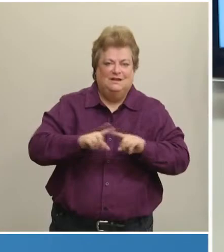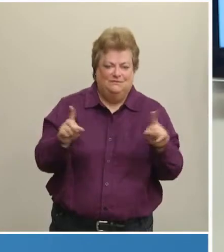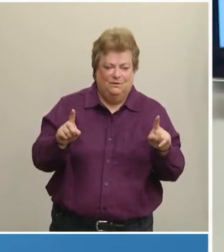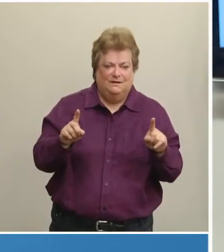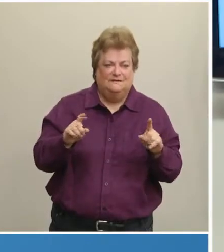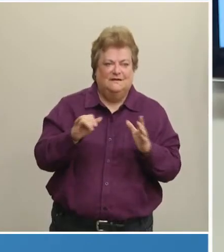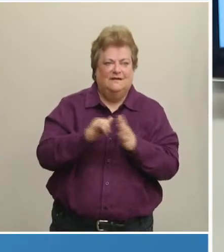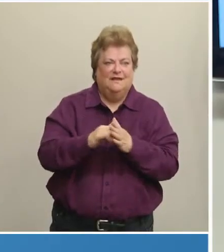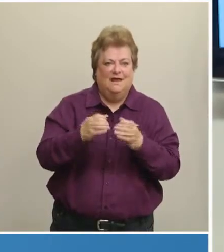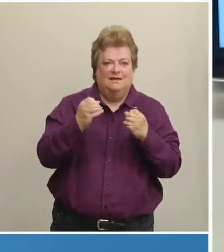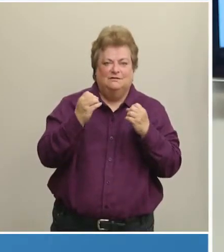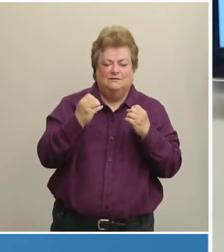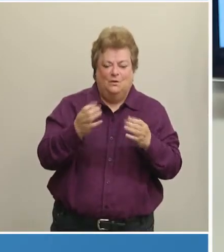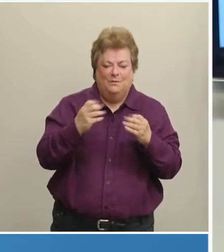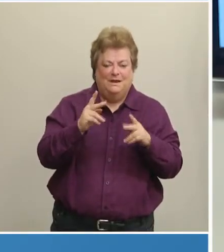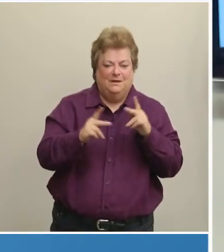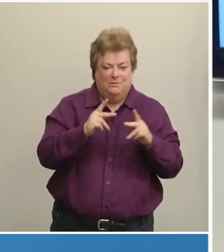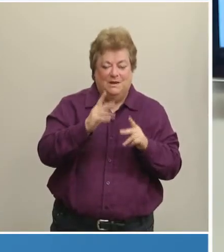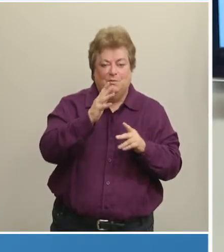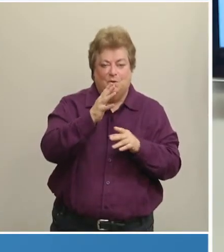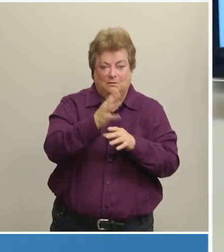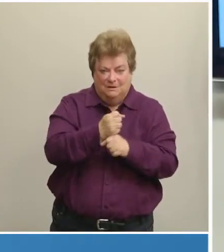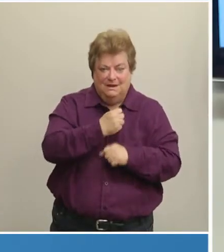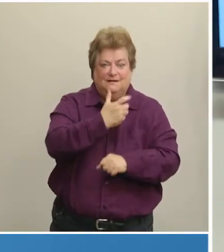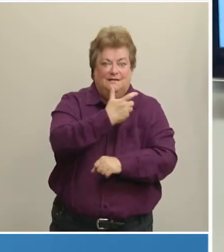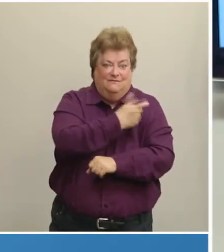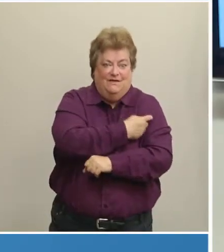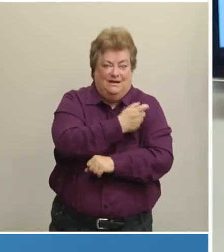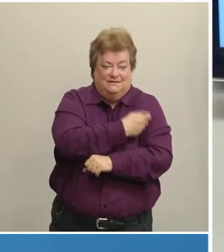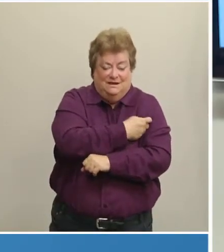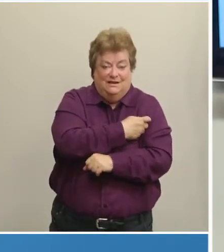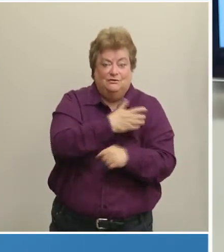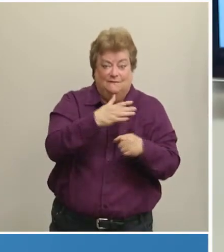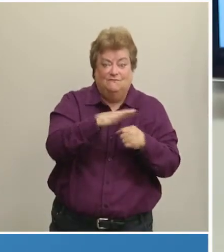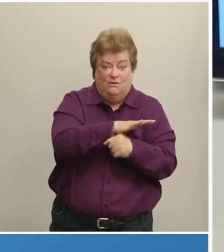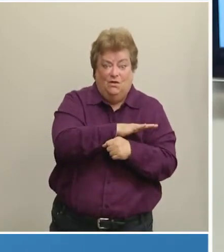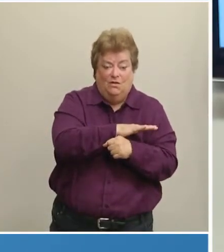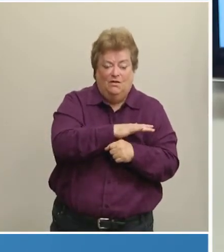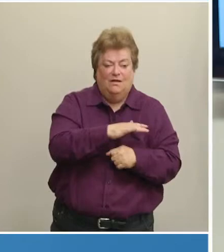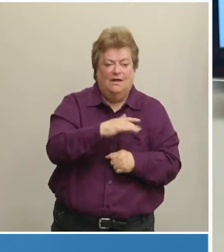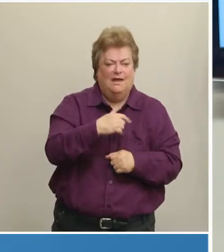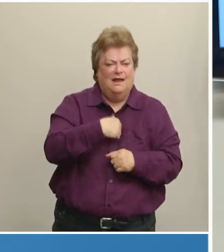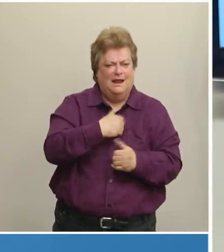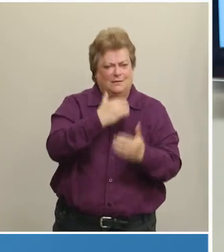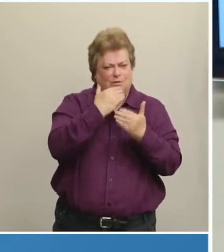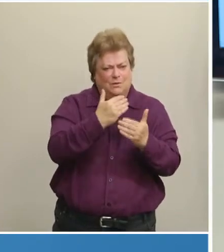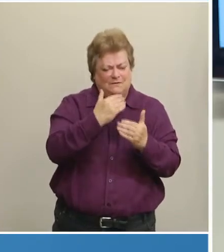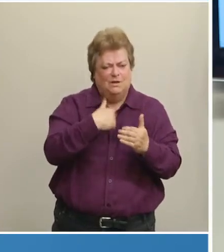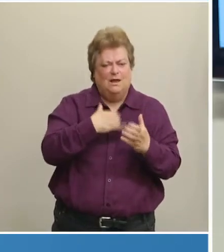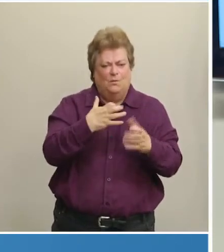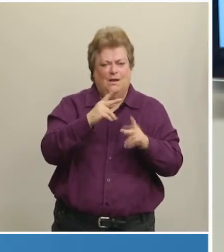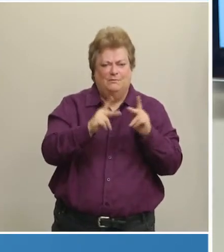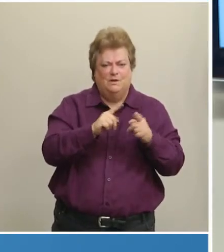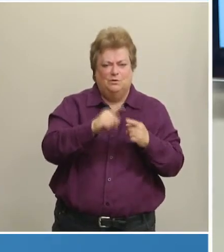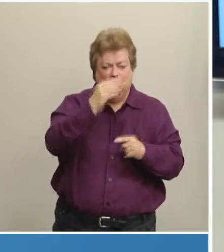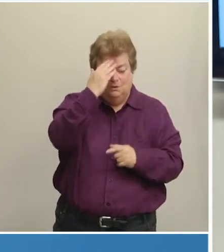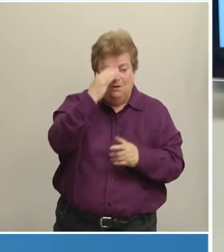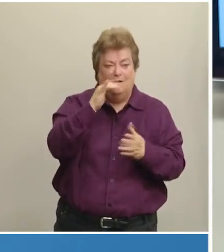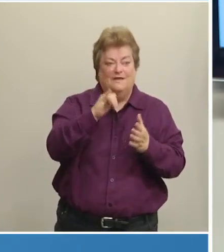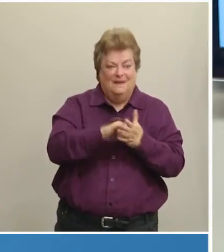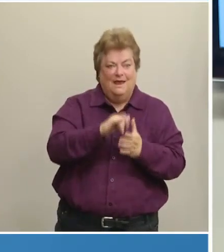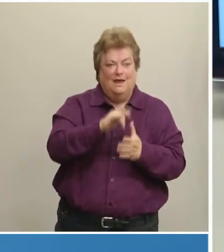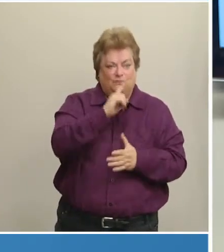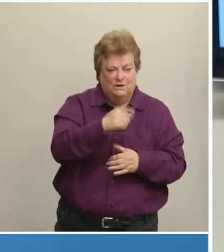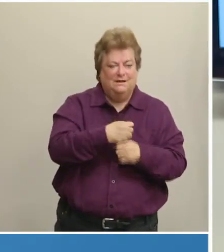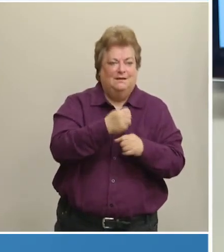many people are getting fully vaccinated. And I am so grateful, but I want people to know that it really is making the